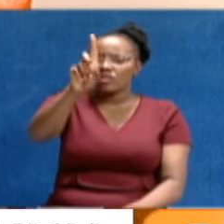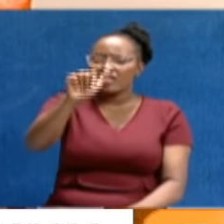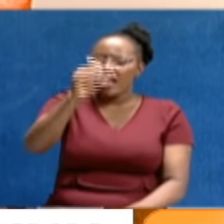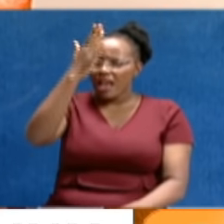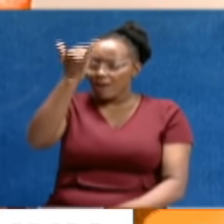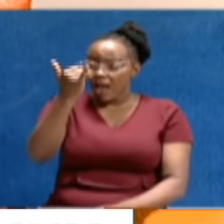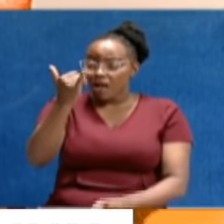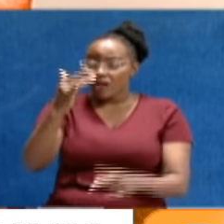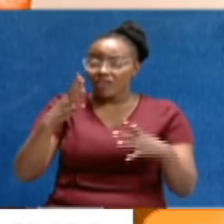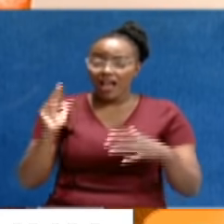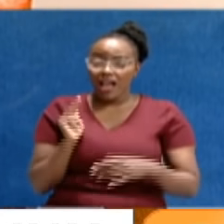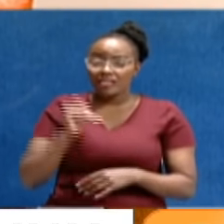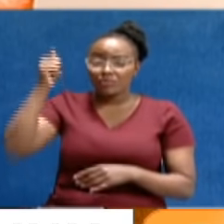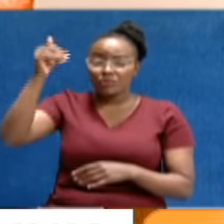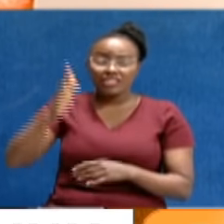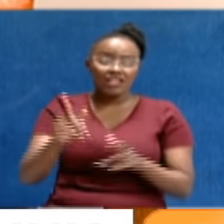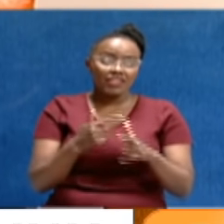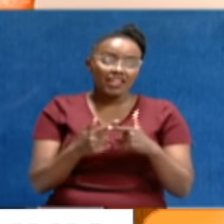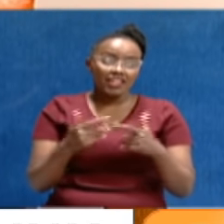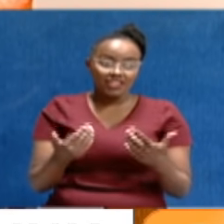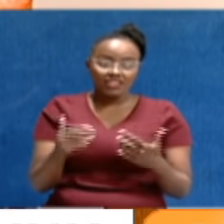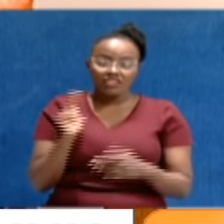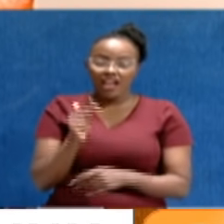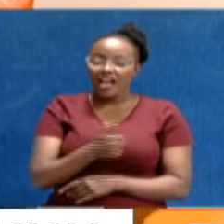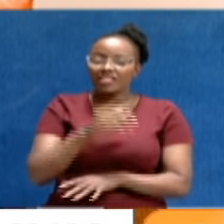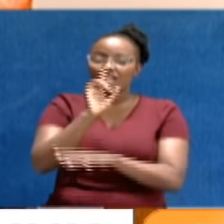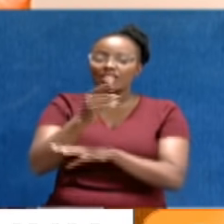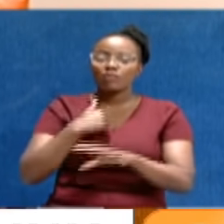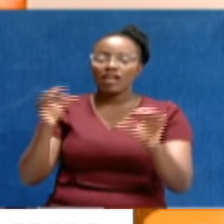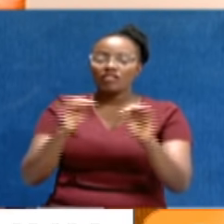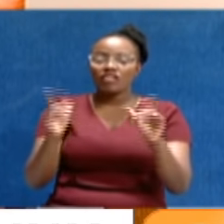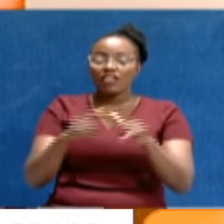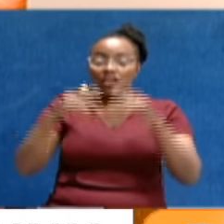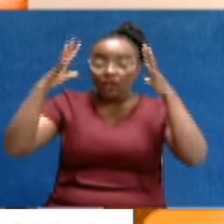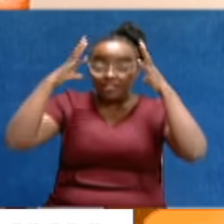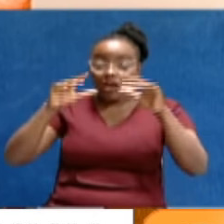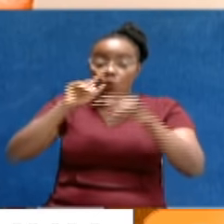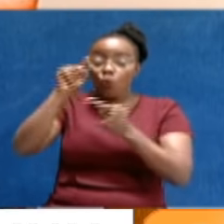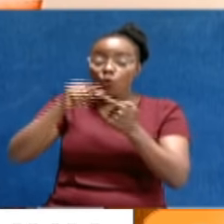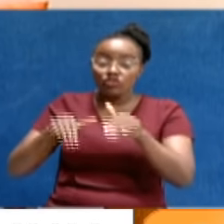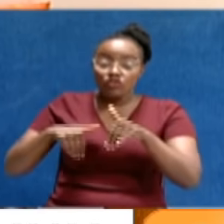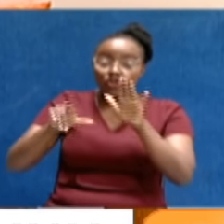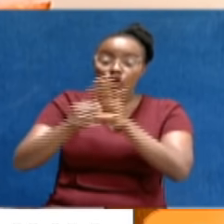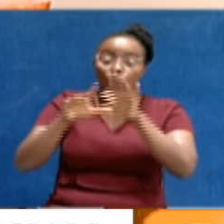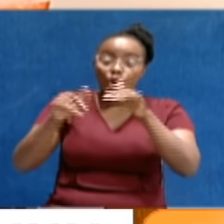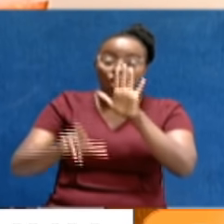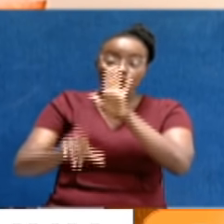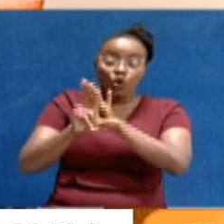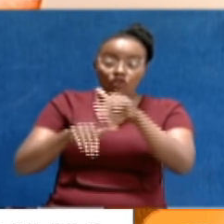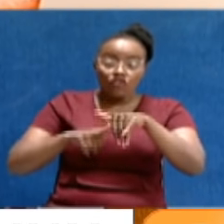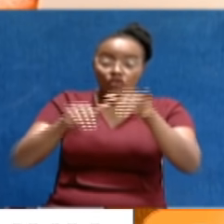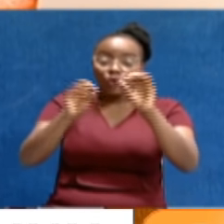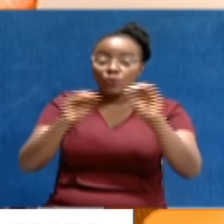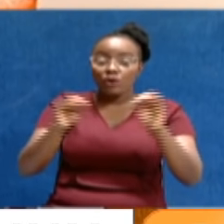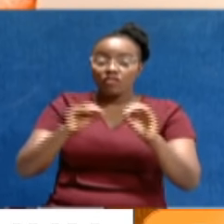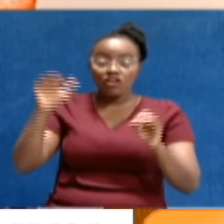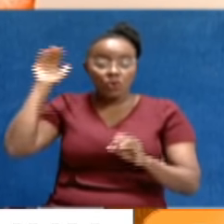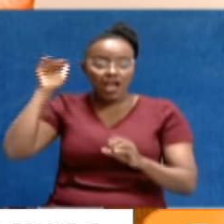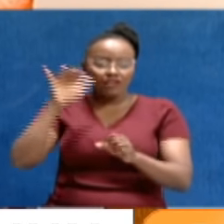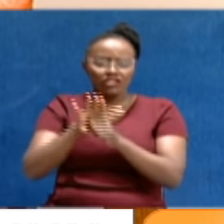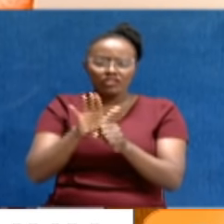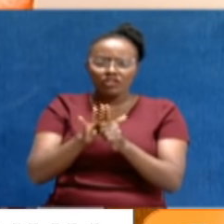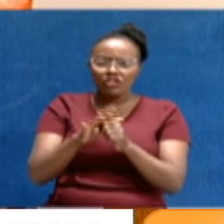ticket. But because we are politicians and we are so indisciplined, and we choose when to follow the law and when not to follow the law, because you are hearing us